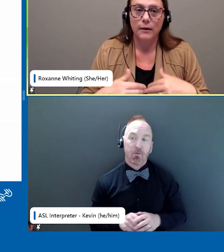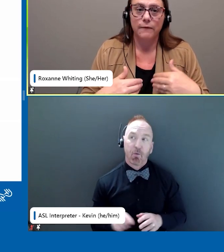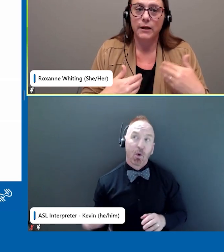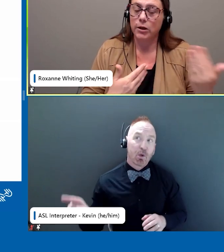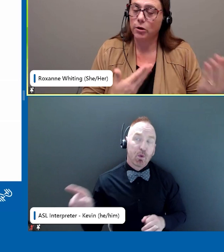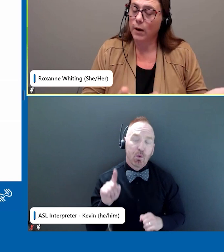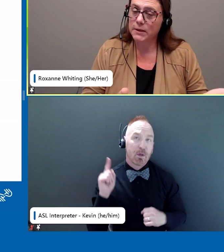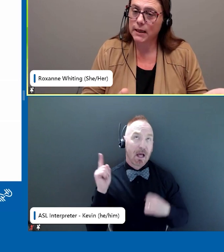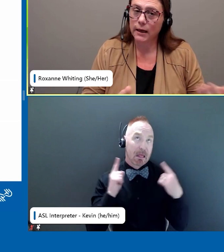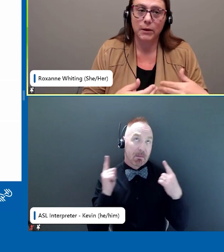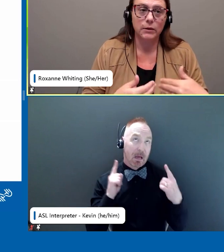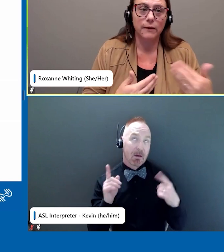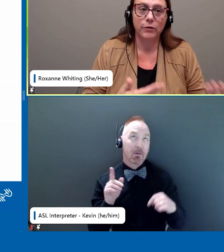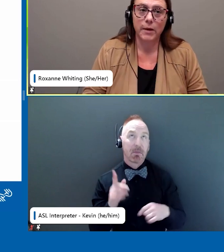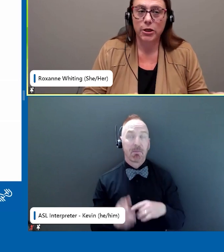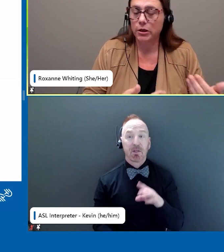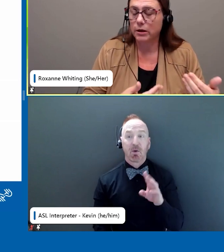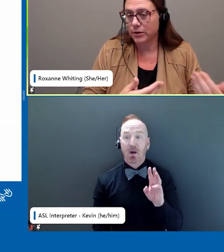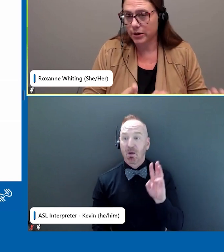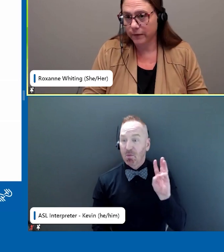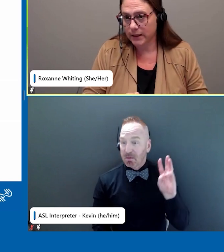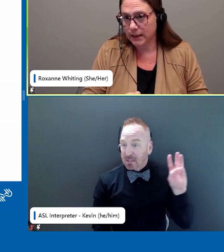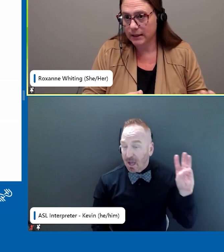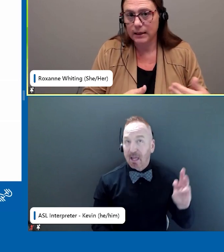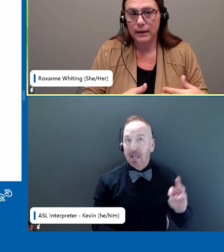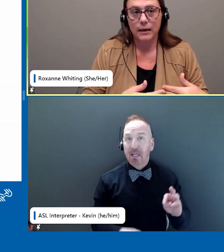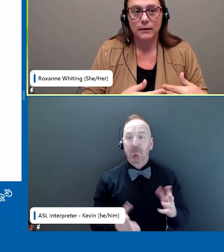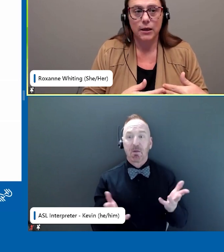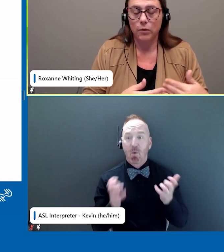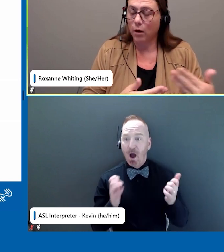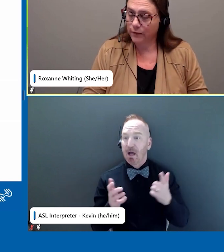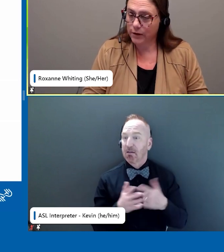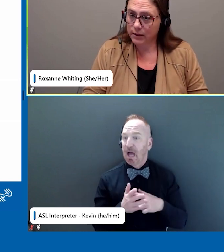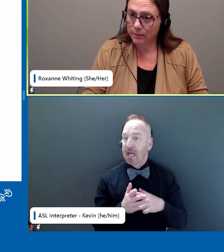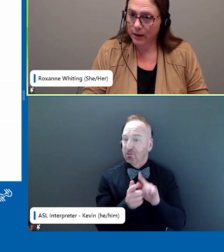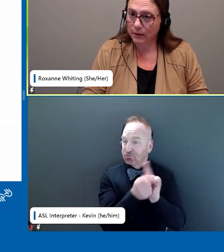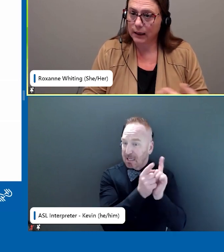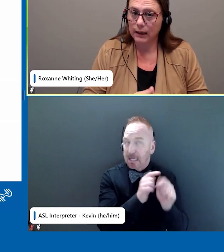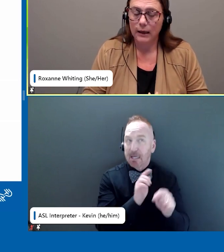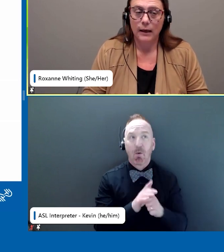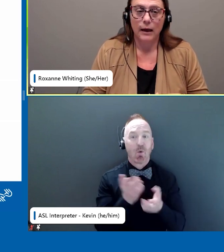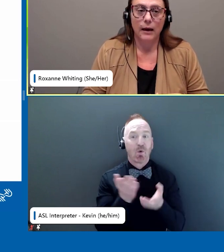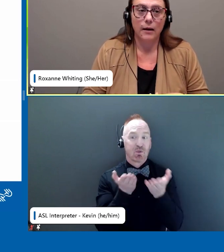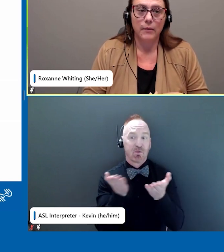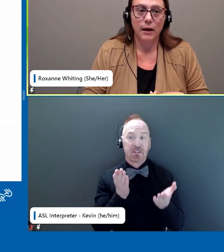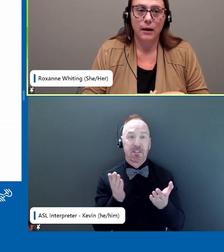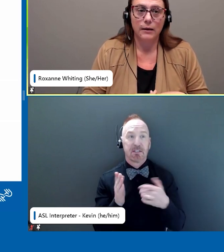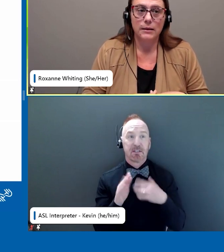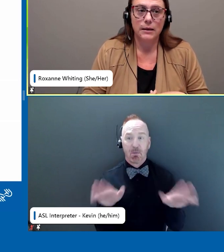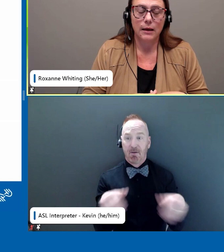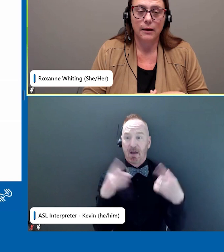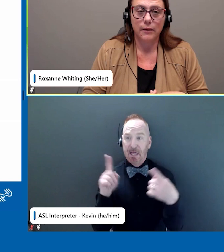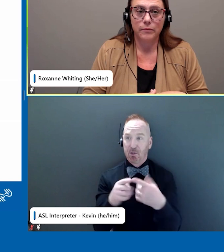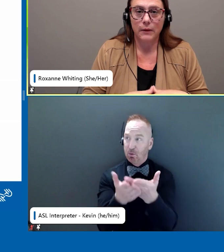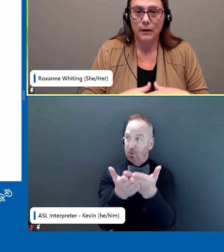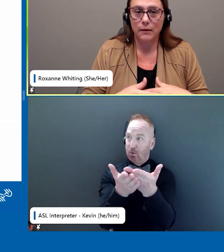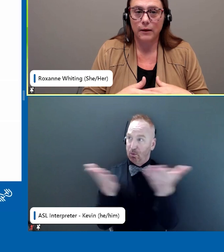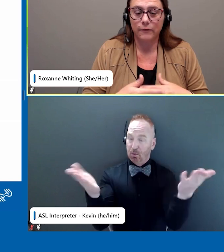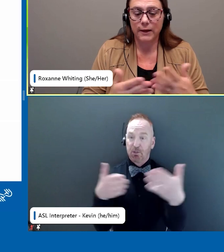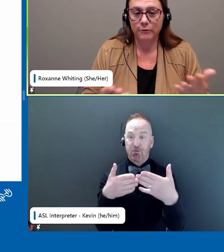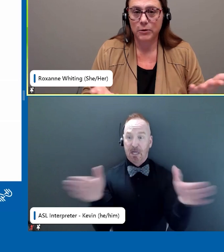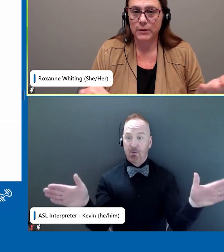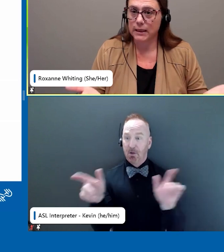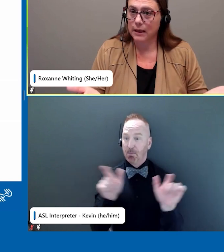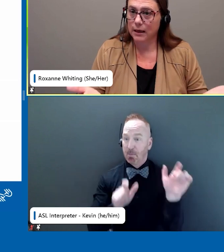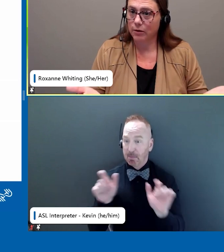communicate via your website about the information or services that you offer to the public. And